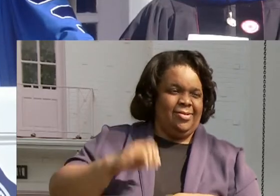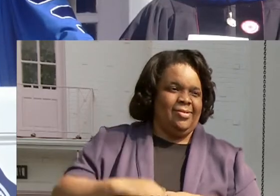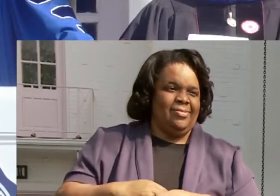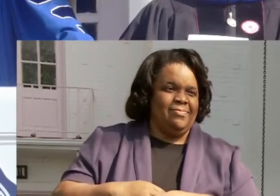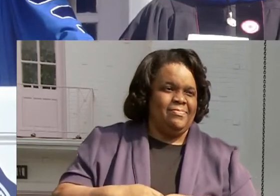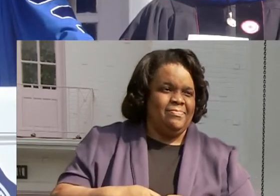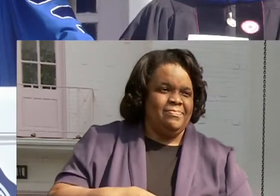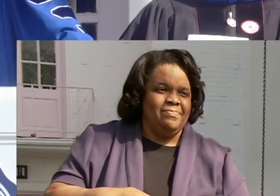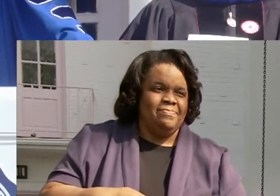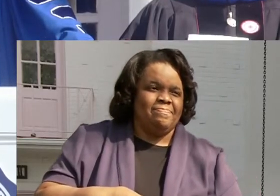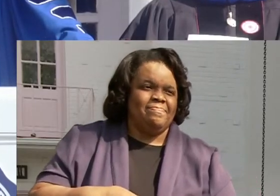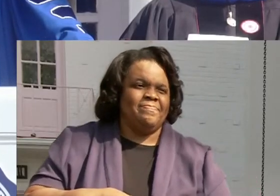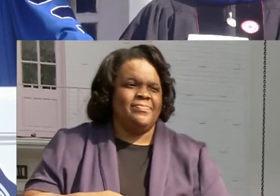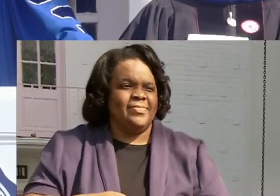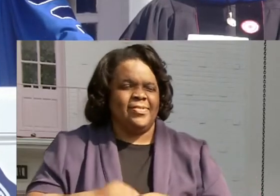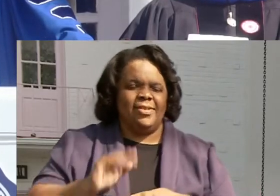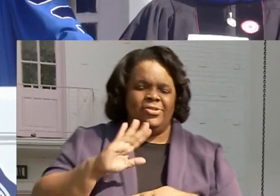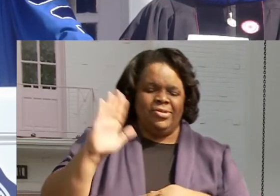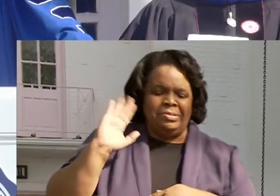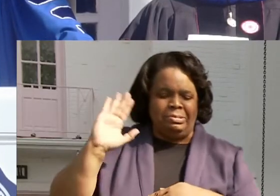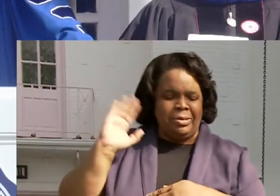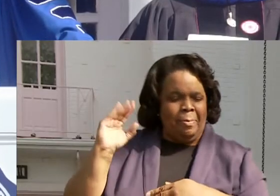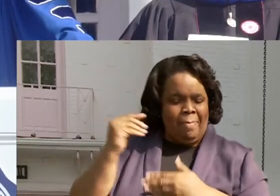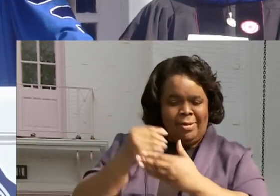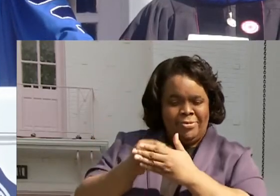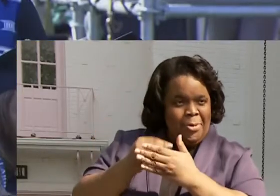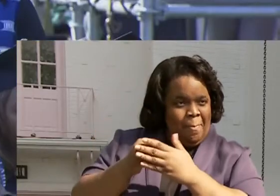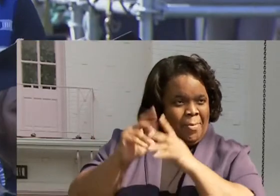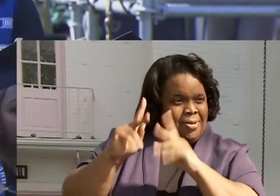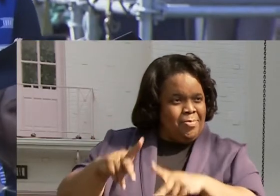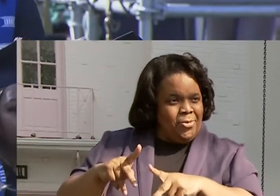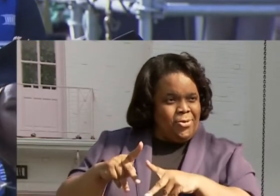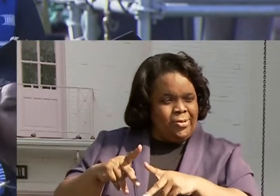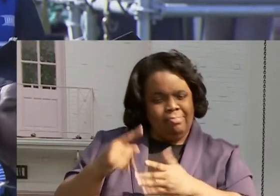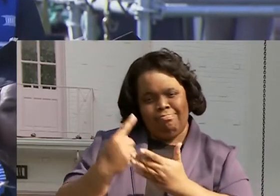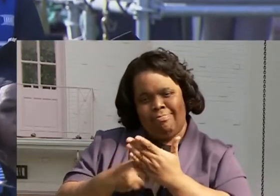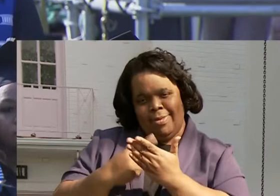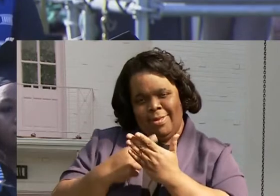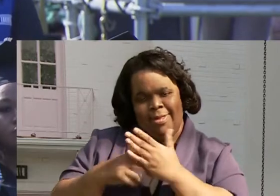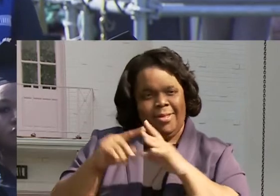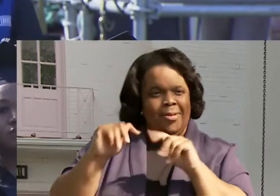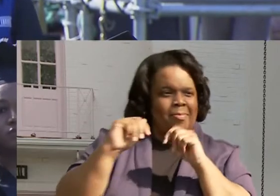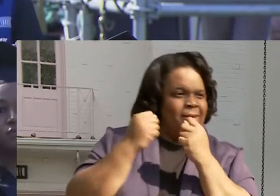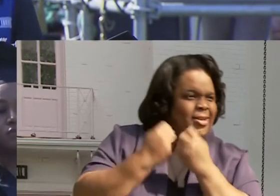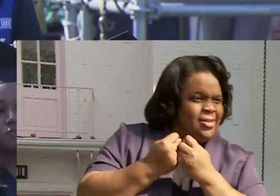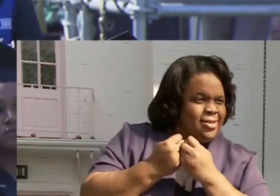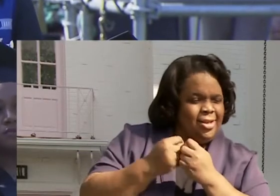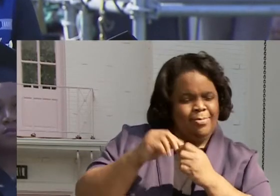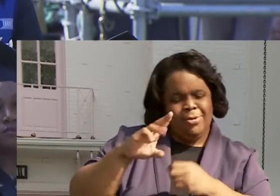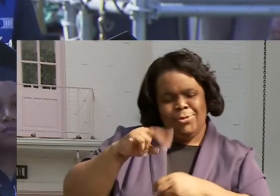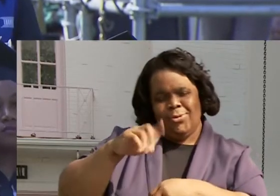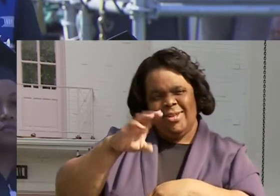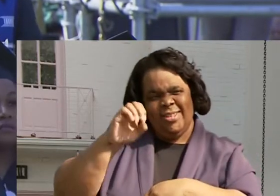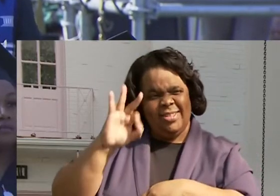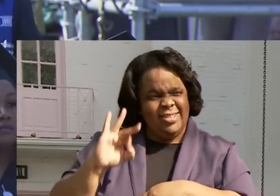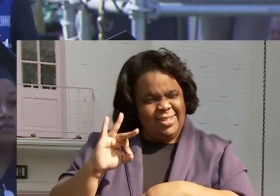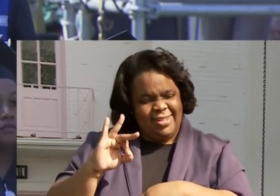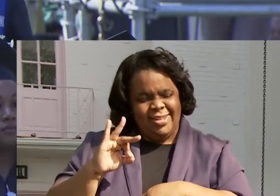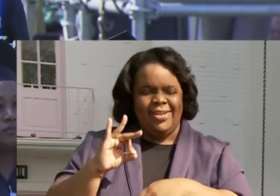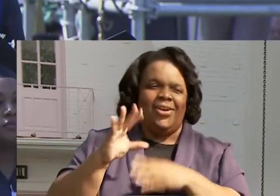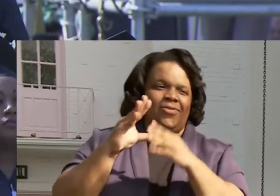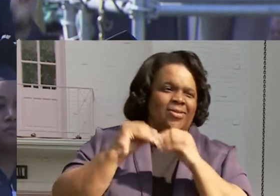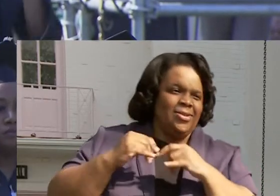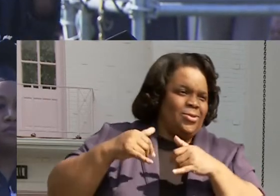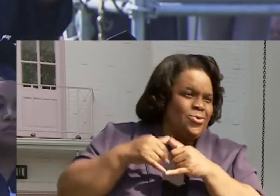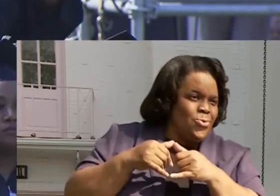POTUS Team Director, past SGA Treasurer, Dillard Debate Team, UNCF Koch Scholar, one of 28 women nationally selected for